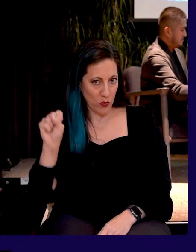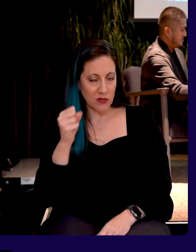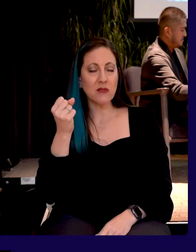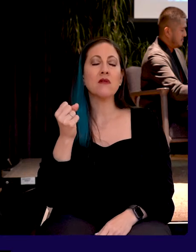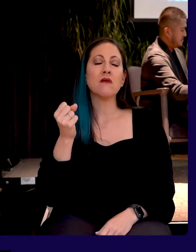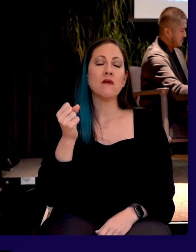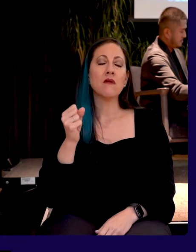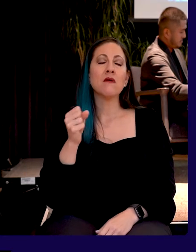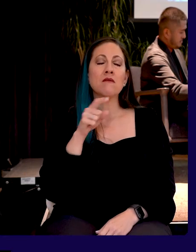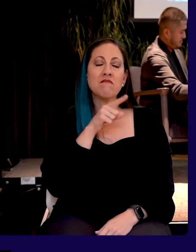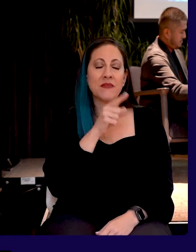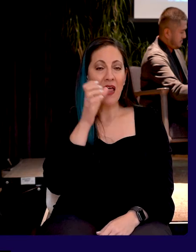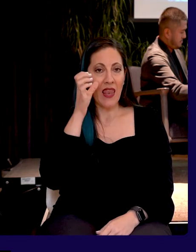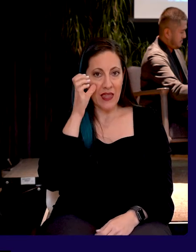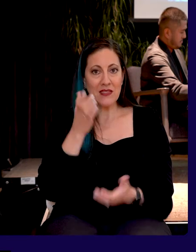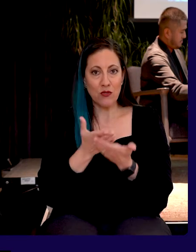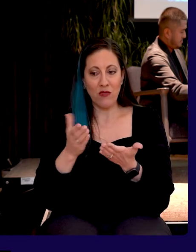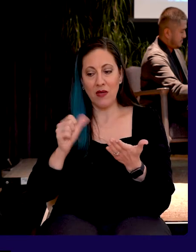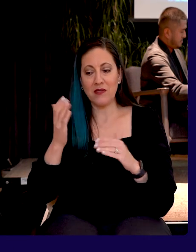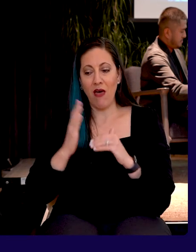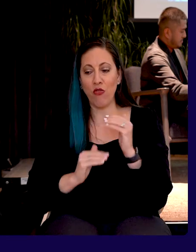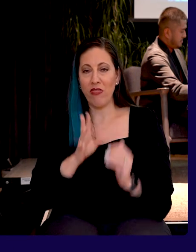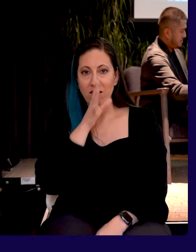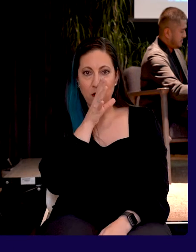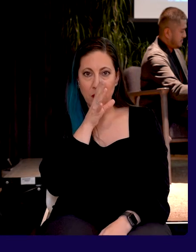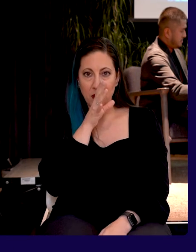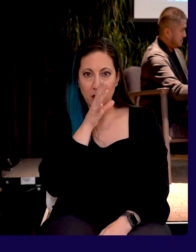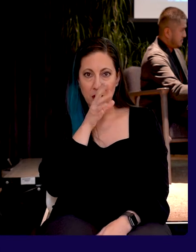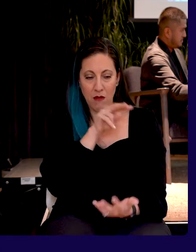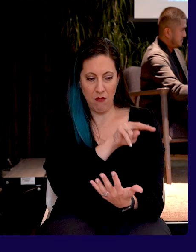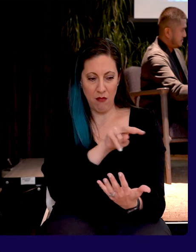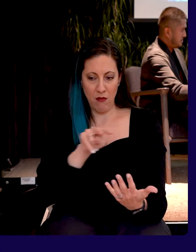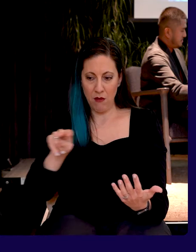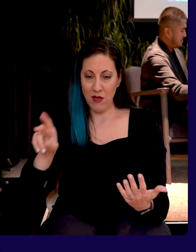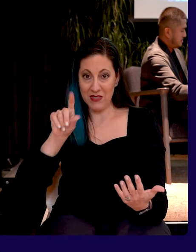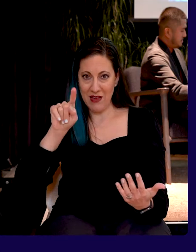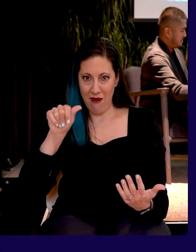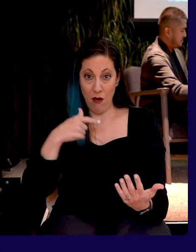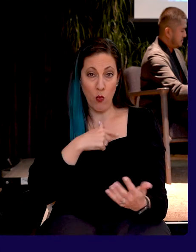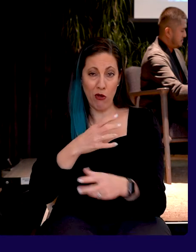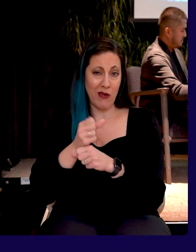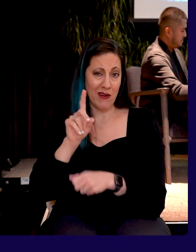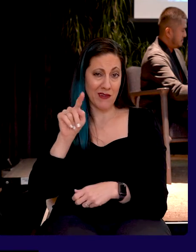One is you listen to things other than verbal. Look at all the data, and we're receiving data every single day. And